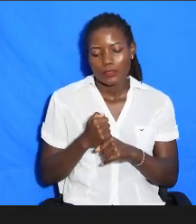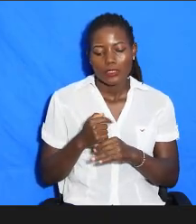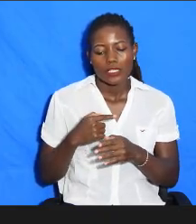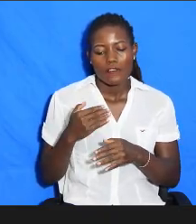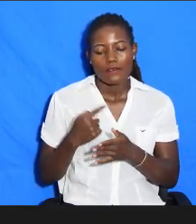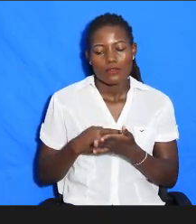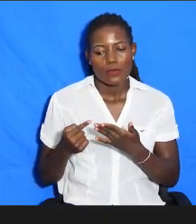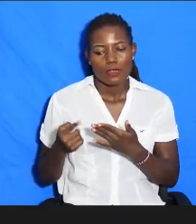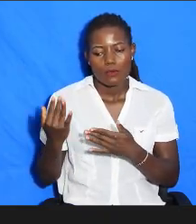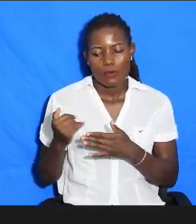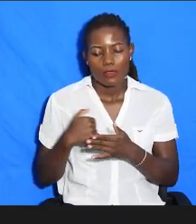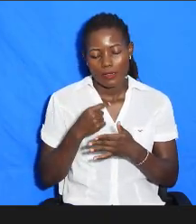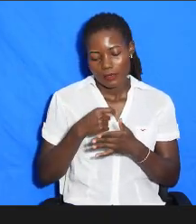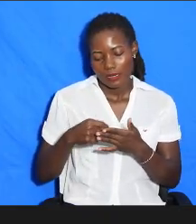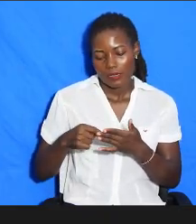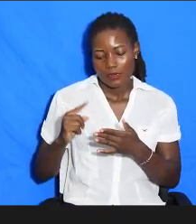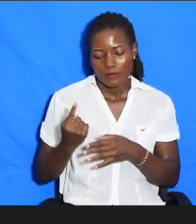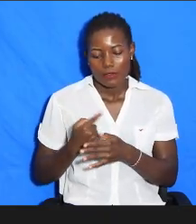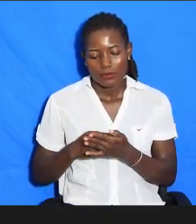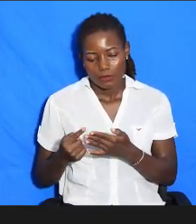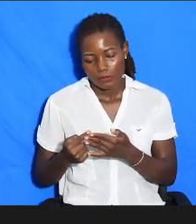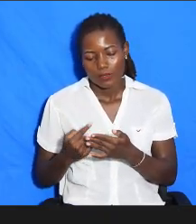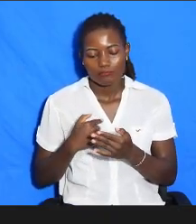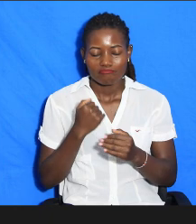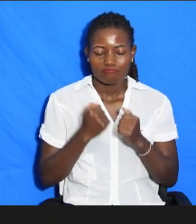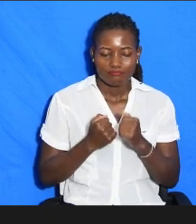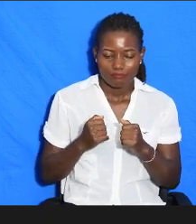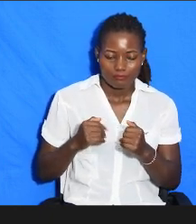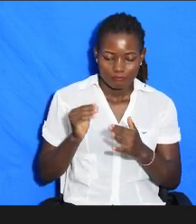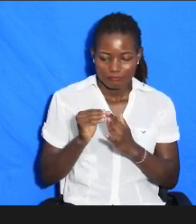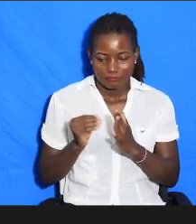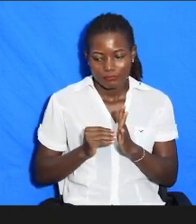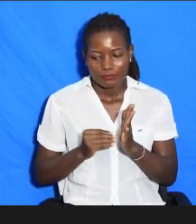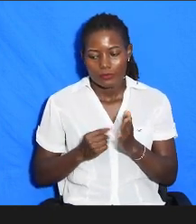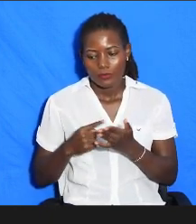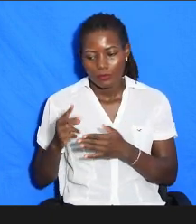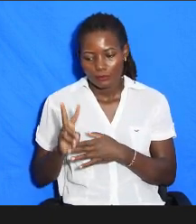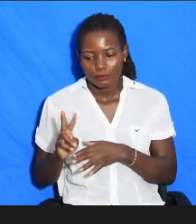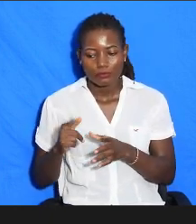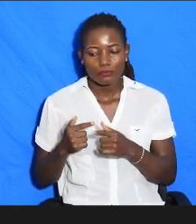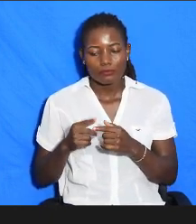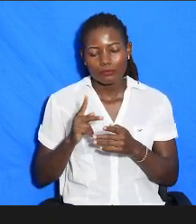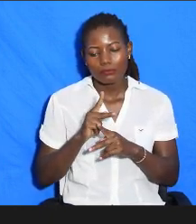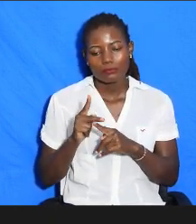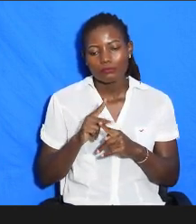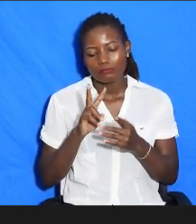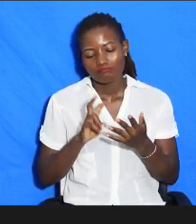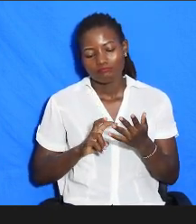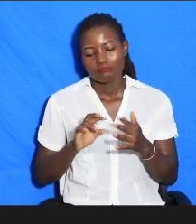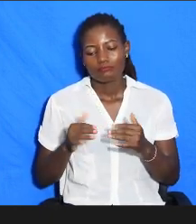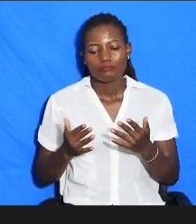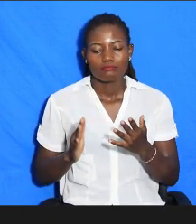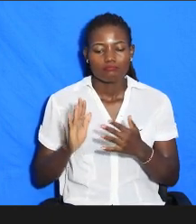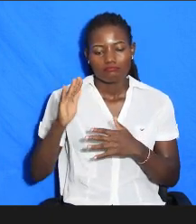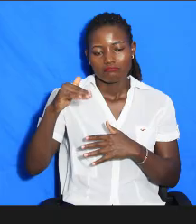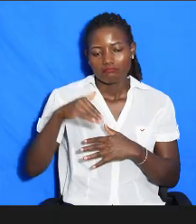I normally put week one, this is what I've run, week two, this is how I've run. Then I keep checking how it fluctuates,